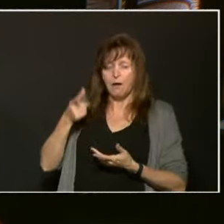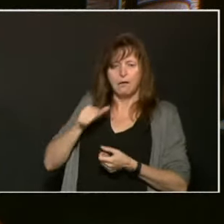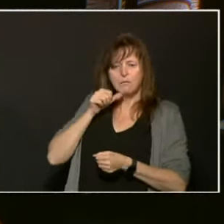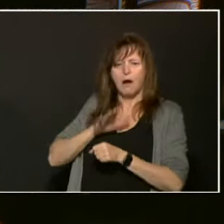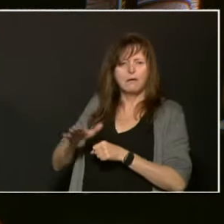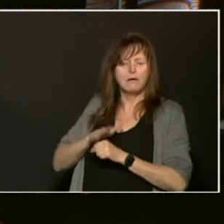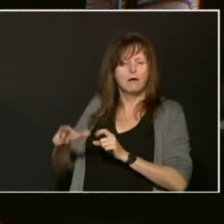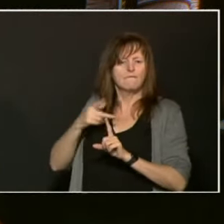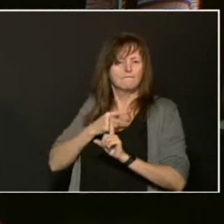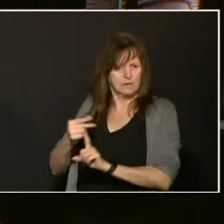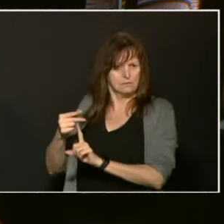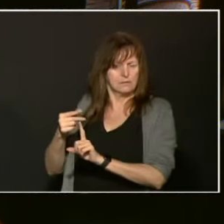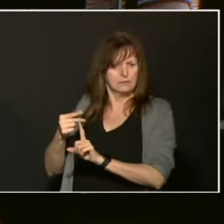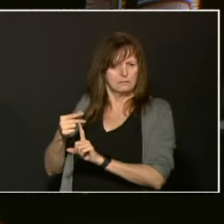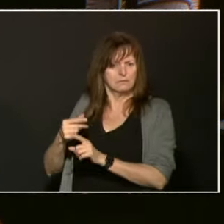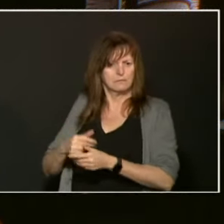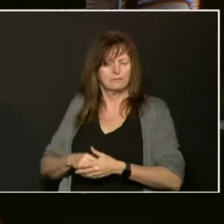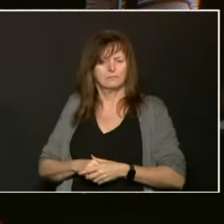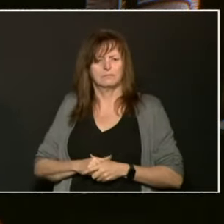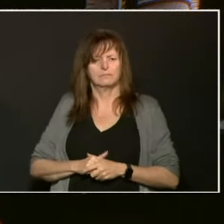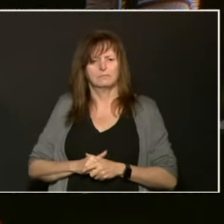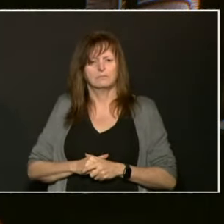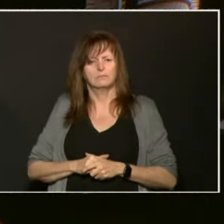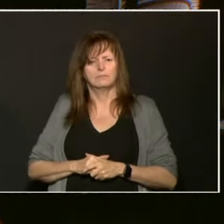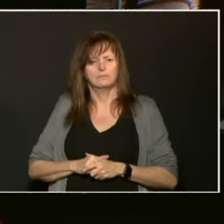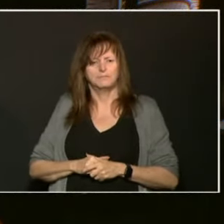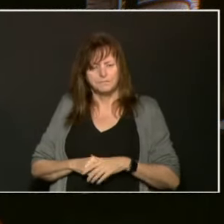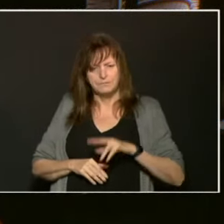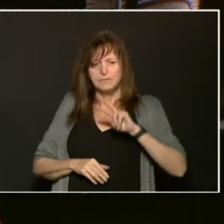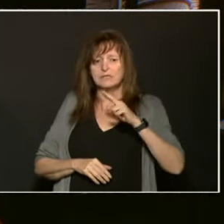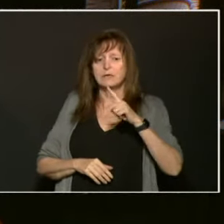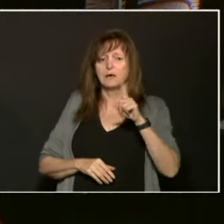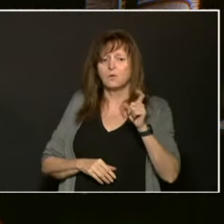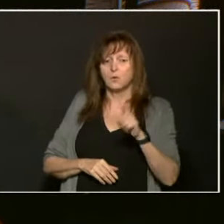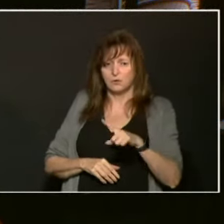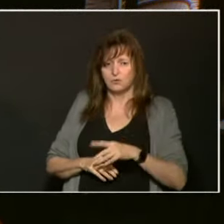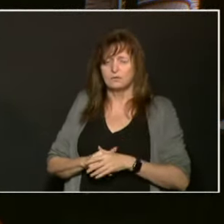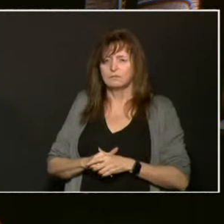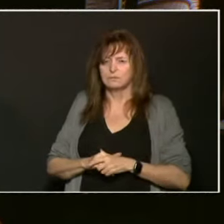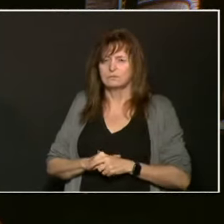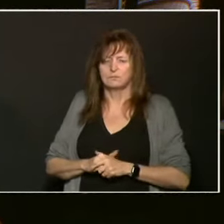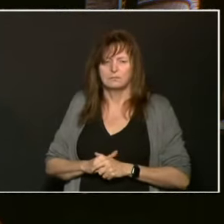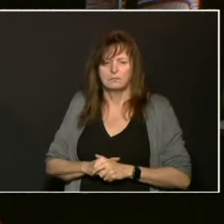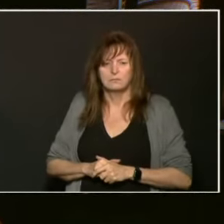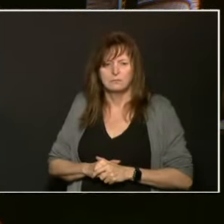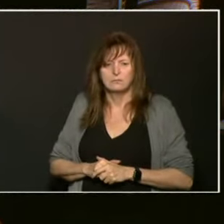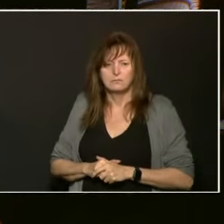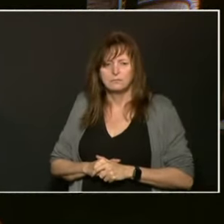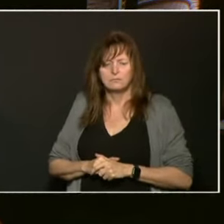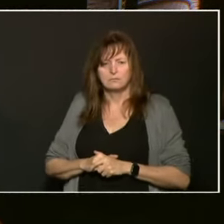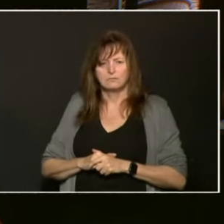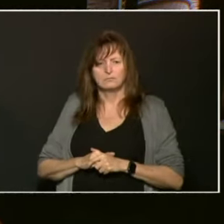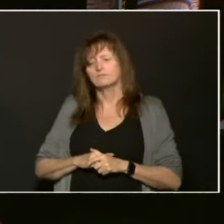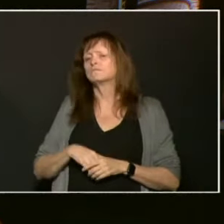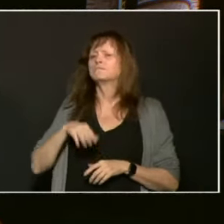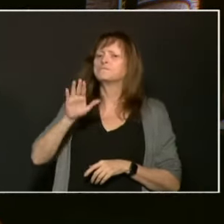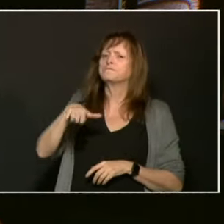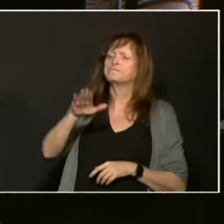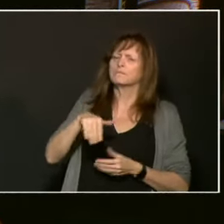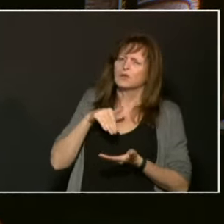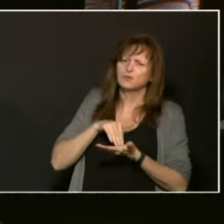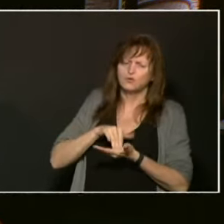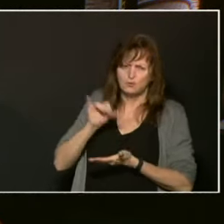Yeah, thank you for that. Very, very much appreciated. And Dr. Yaffe, can you give us any more detailed